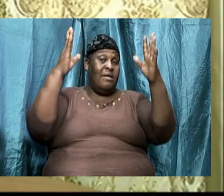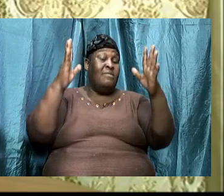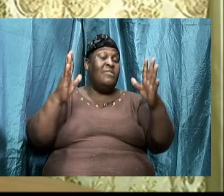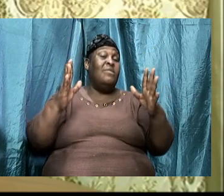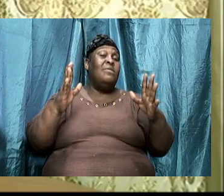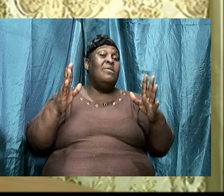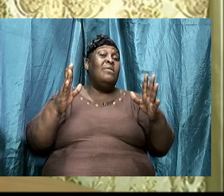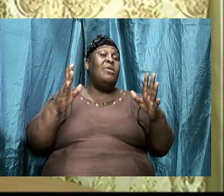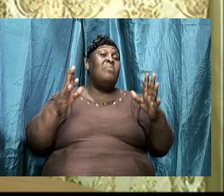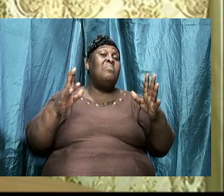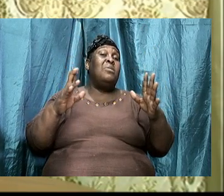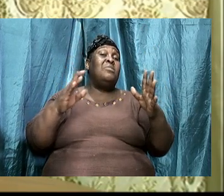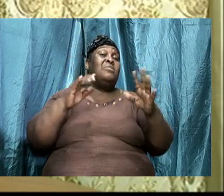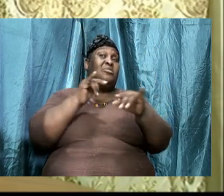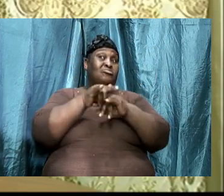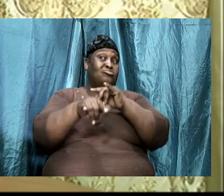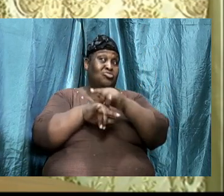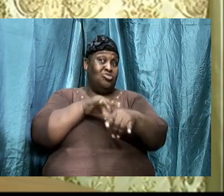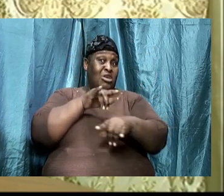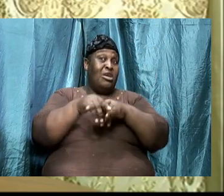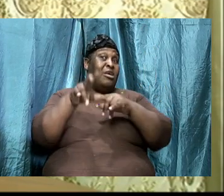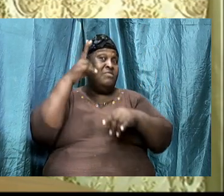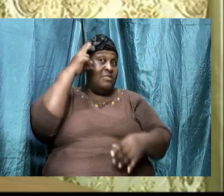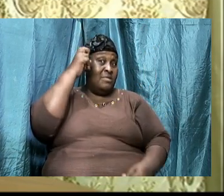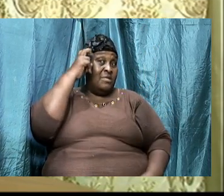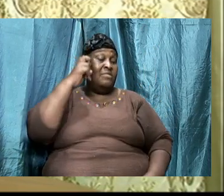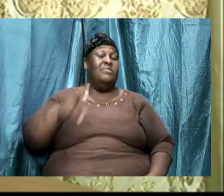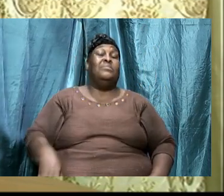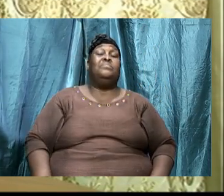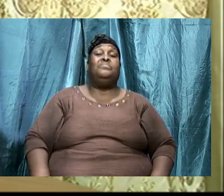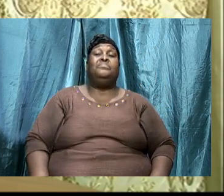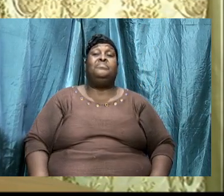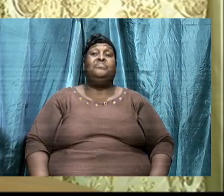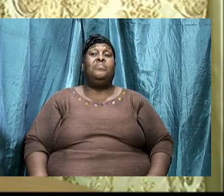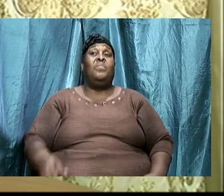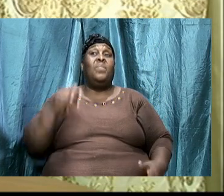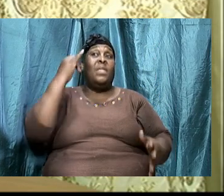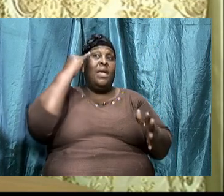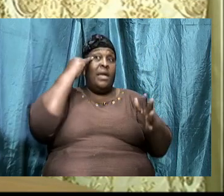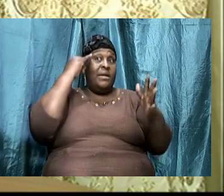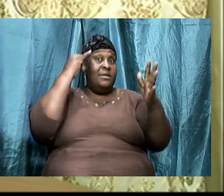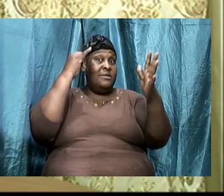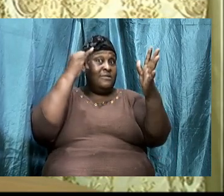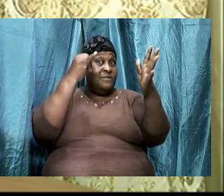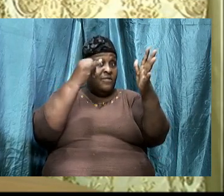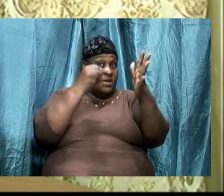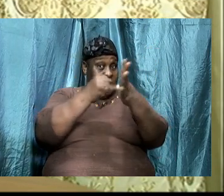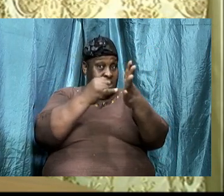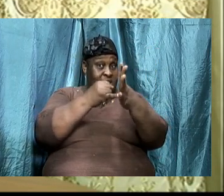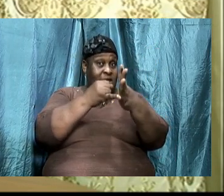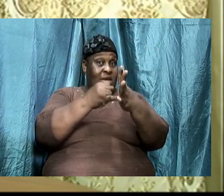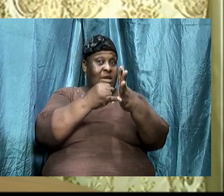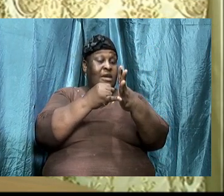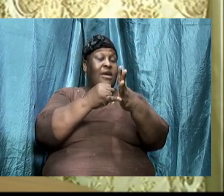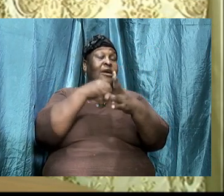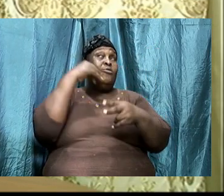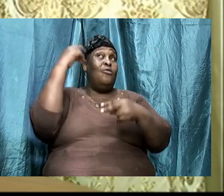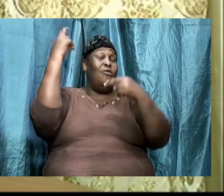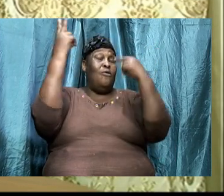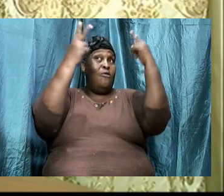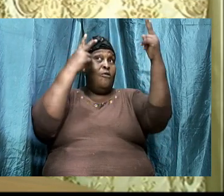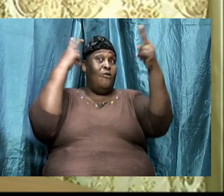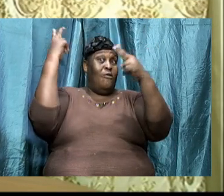of the adversary. Identifying and overcoming the wiles